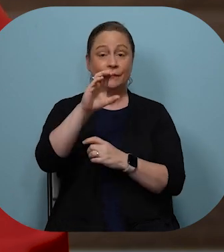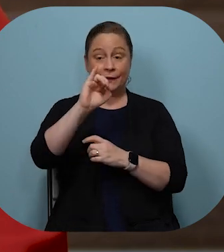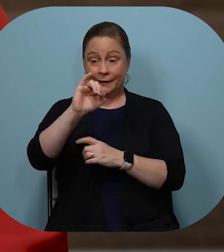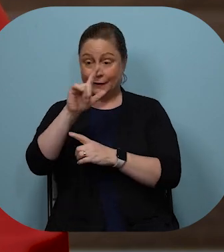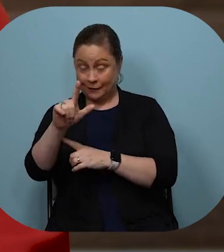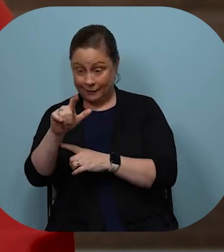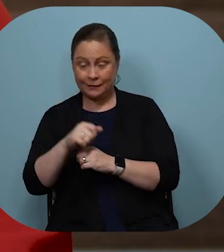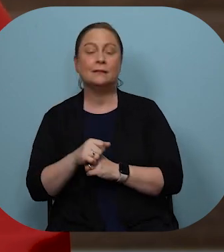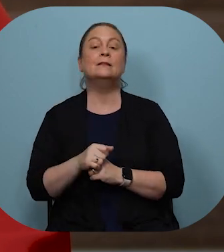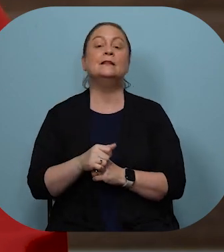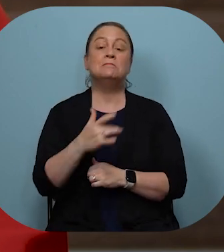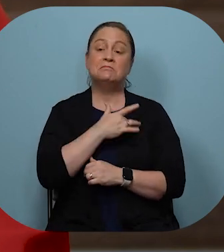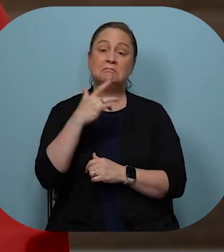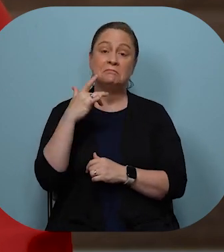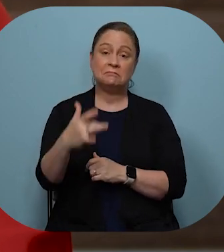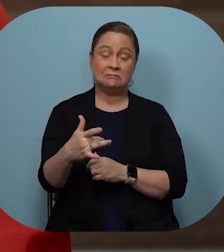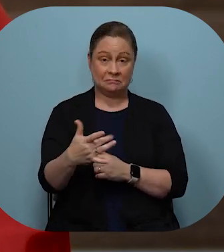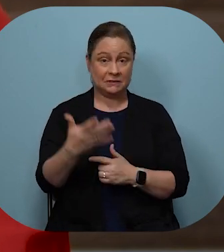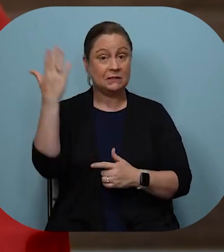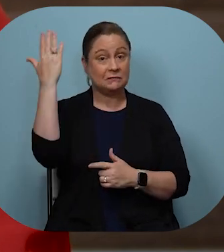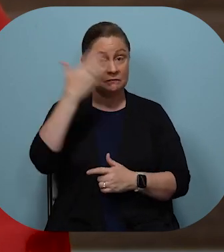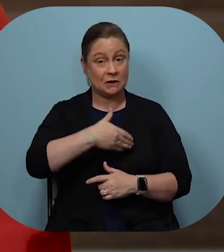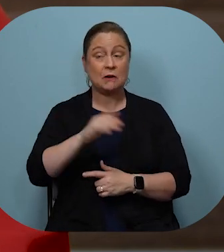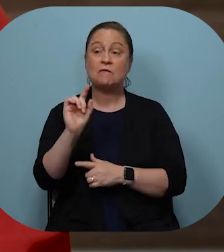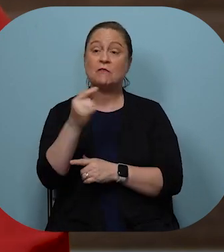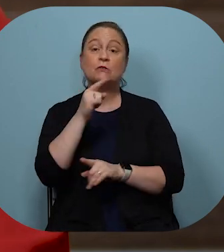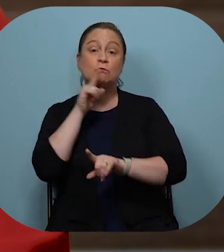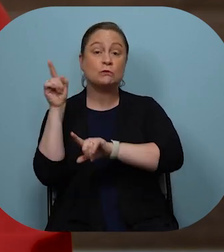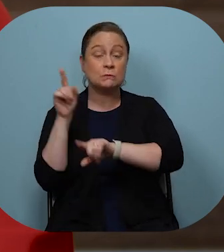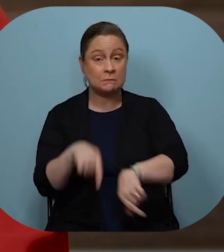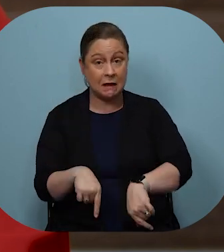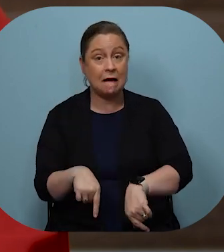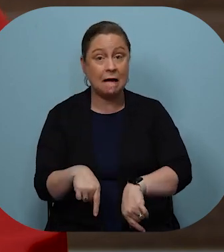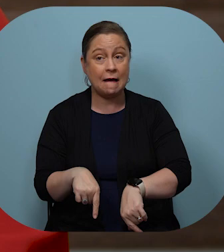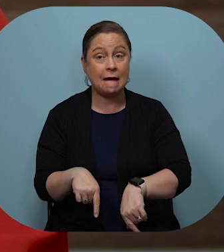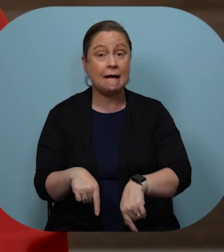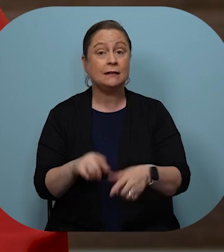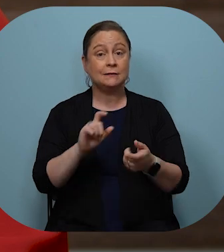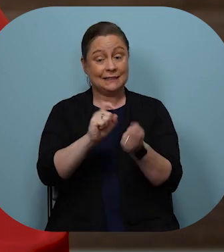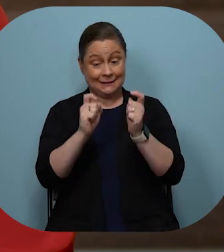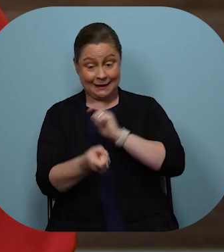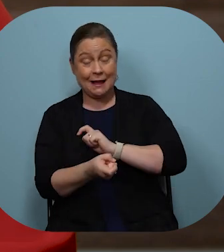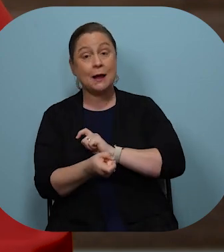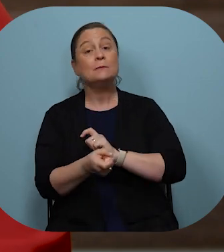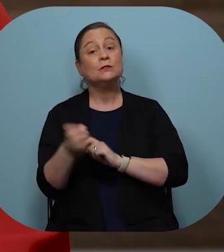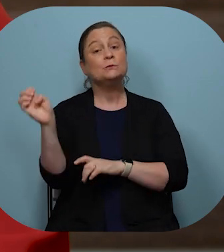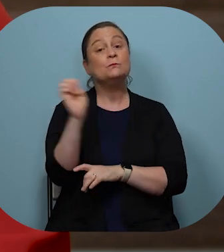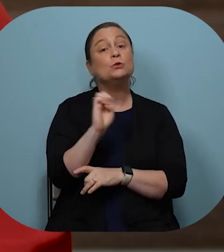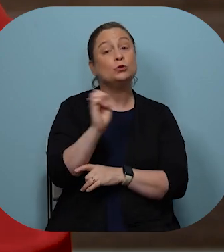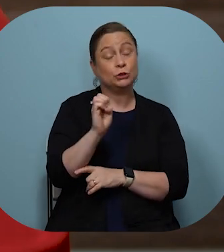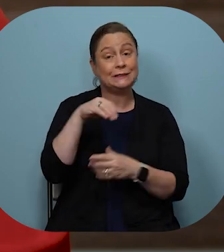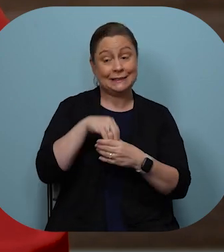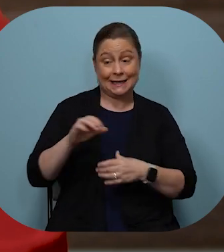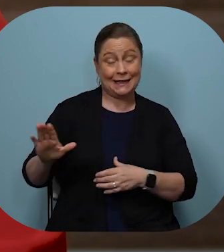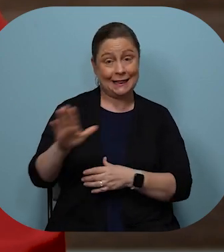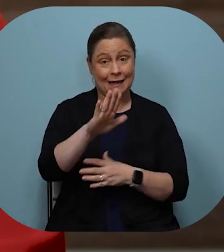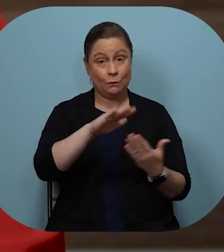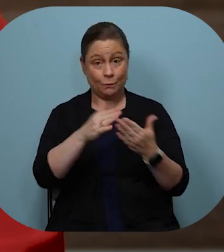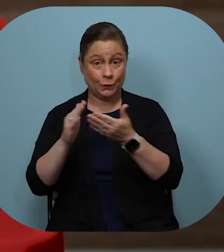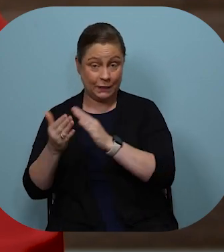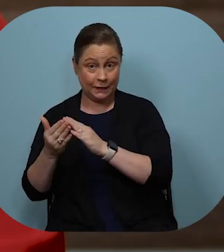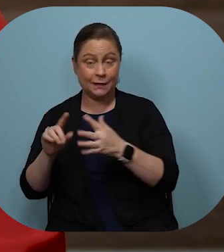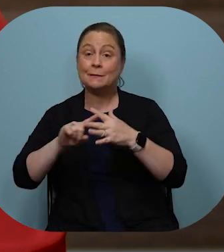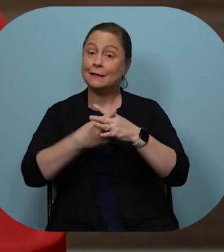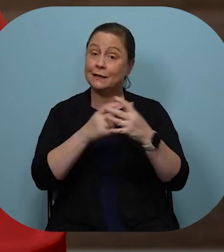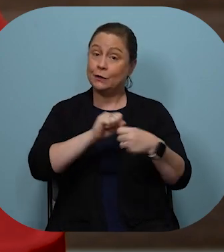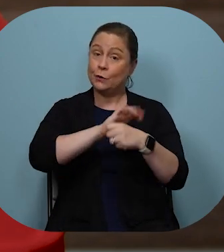the forefront of adapting and responding to emergencies in their communities. At the beginning of COVID-19,